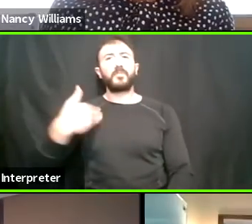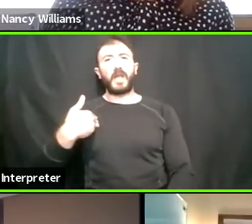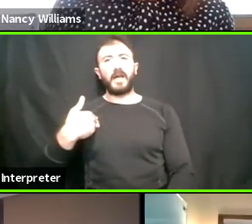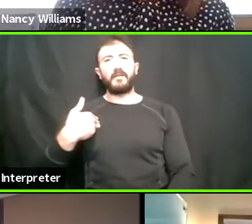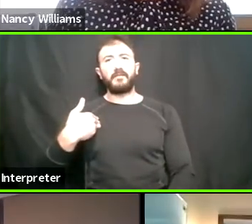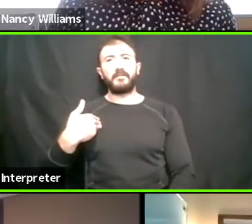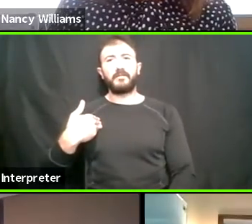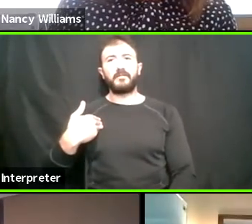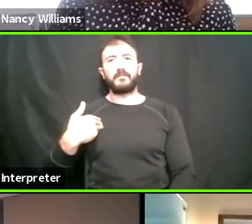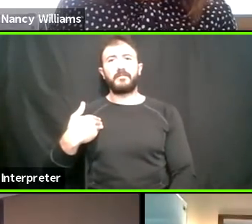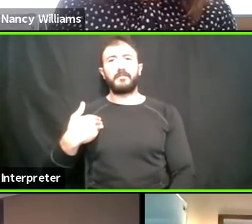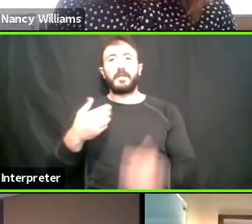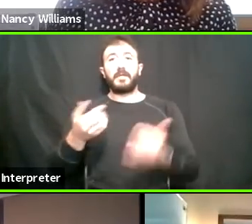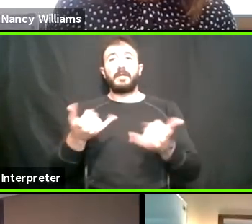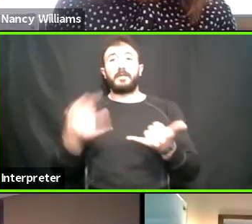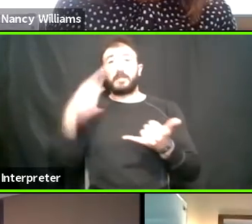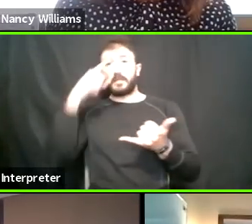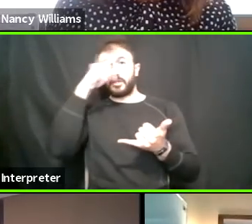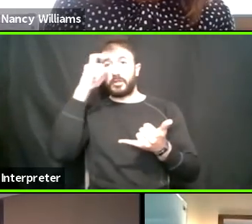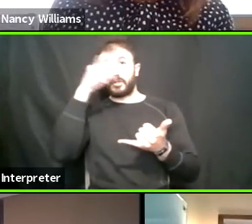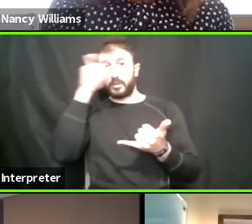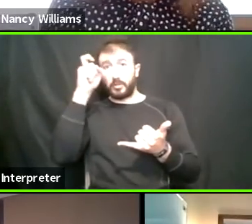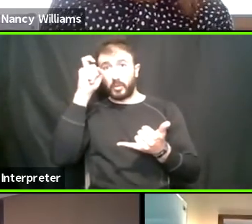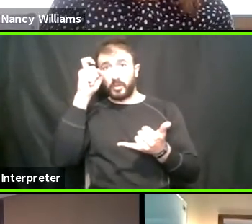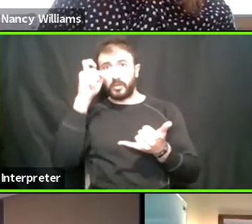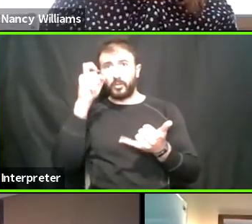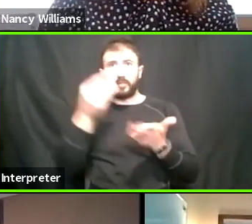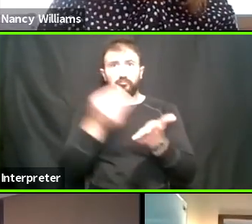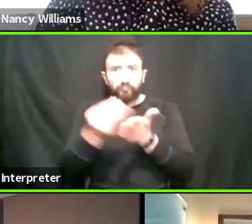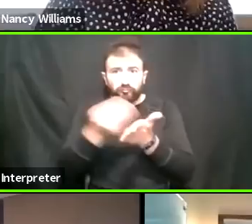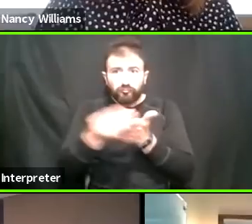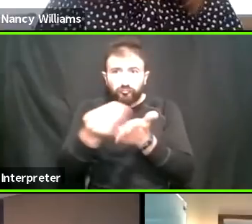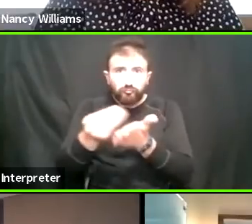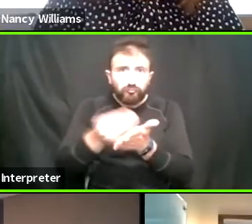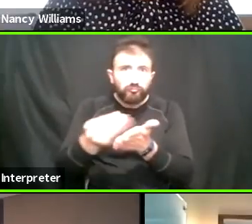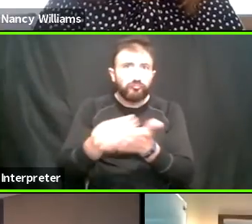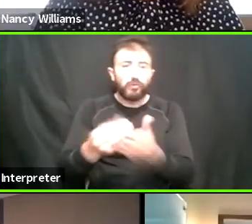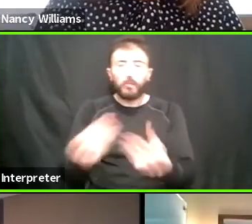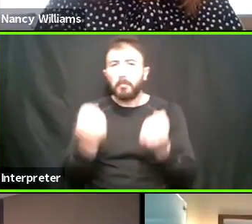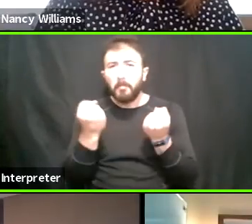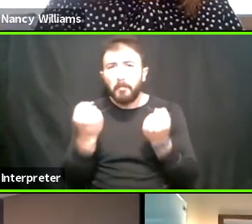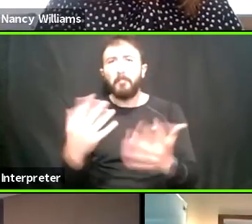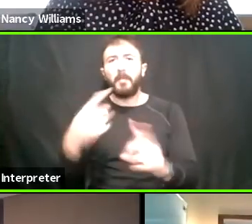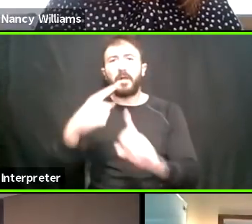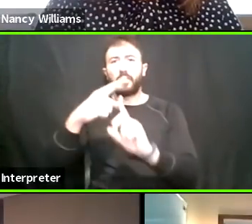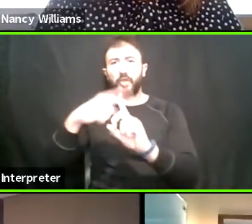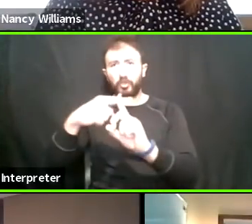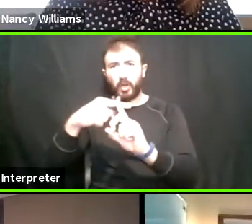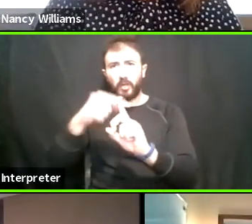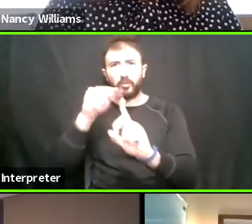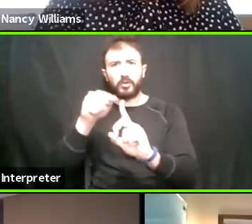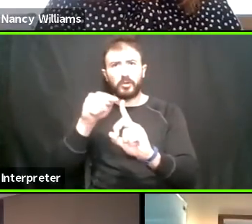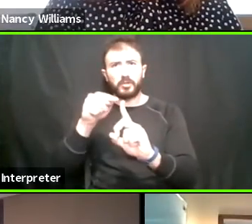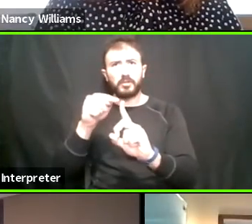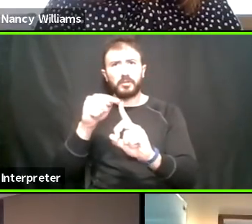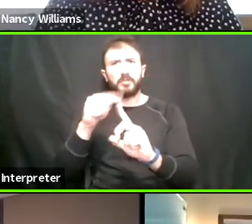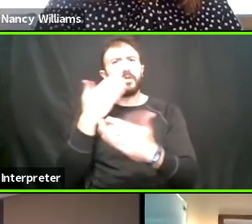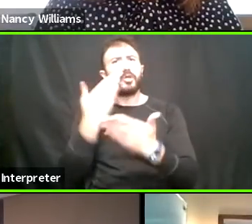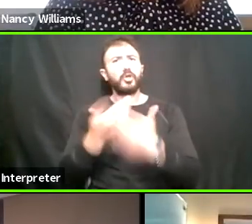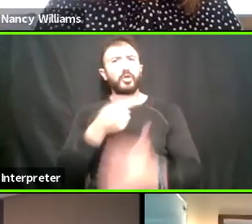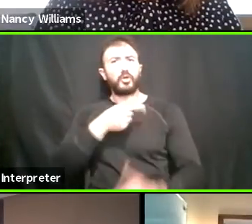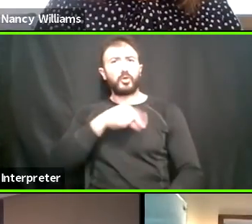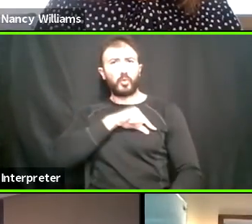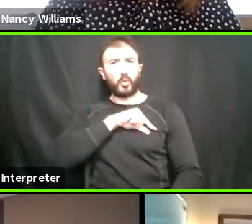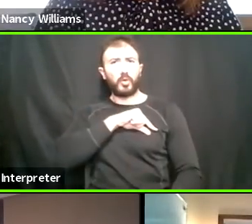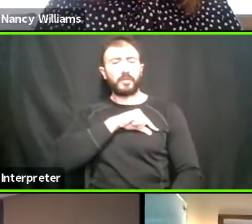we actually beefed up our supply, and these thermometers are very good. I know that across the district, we